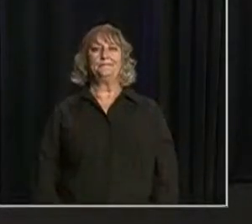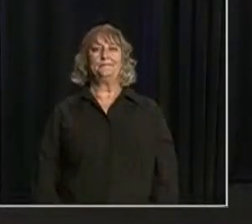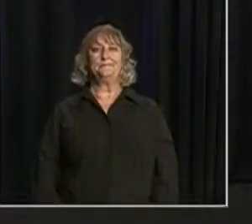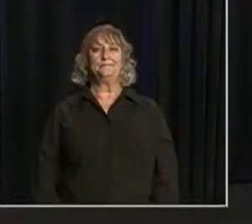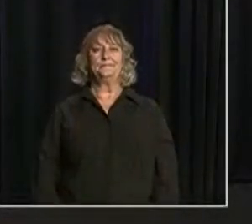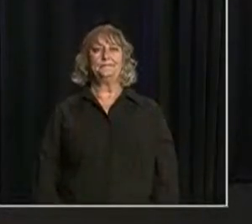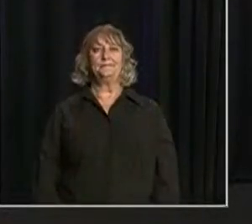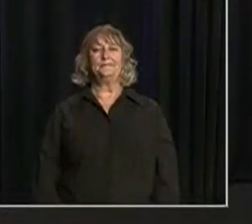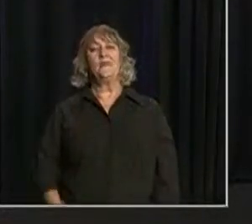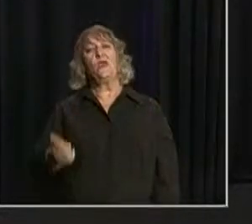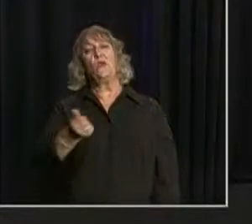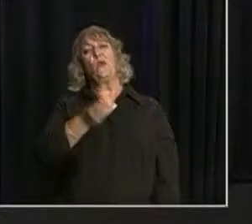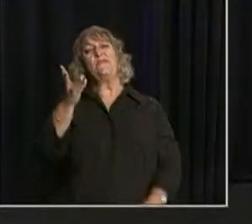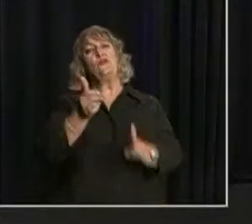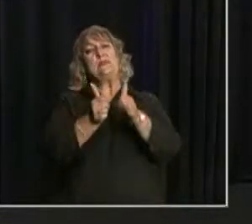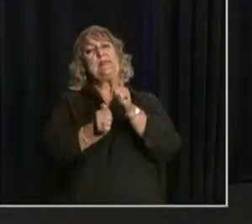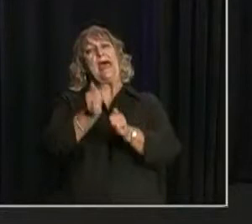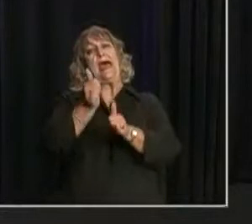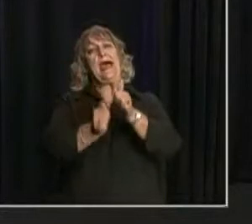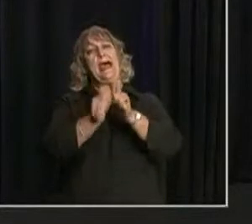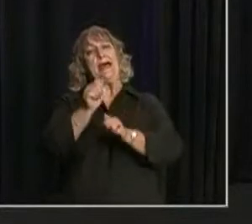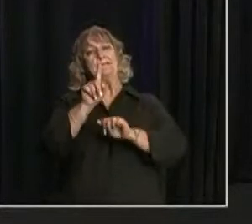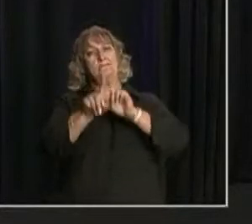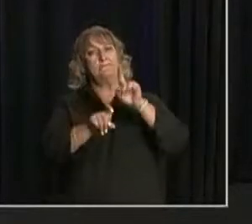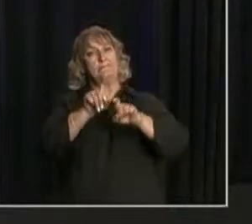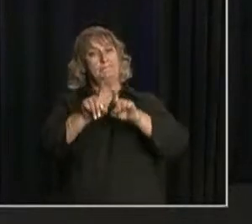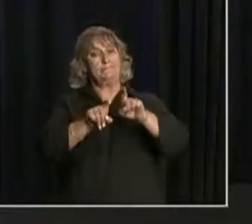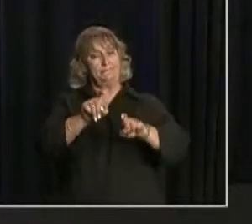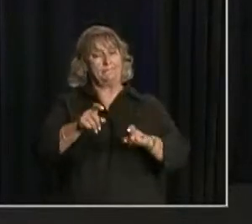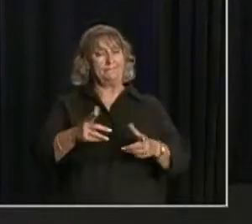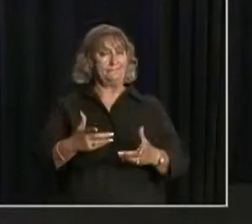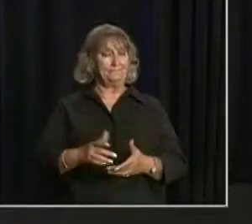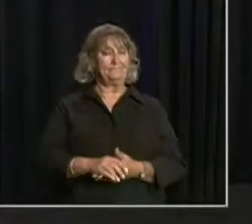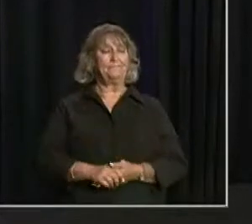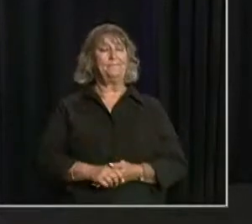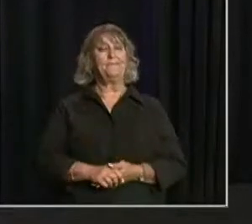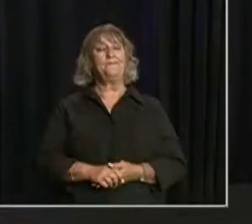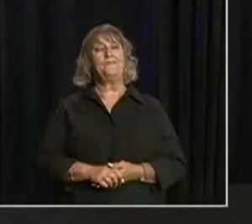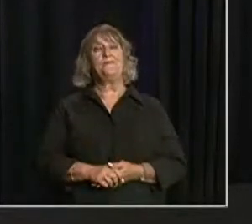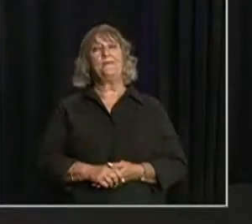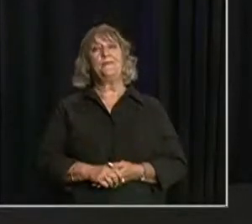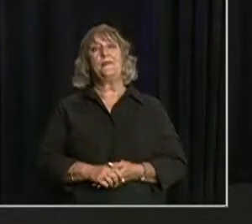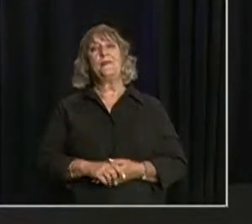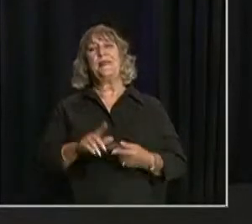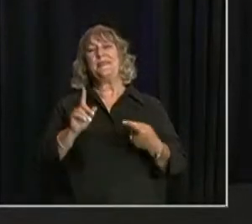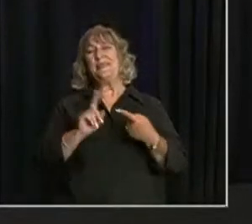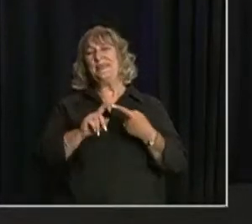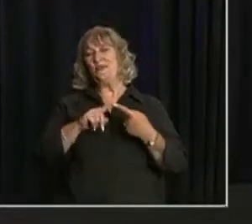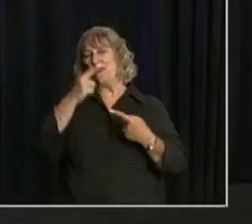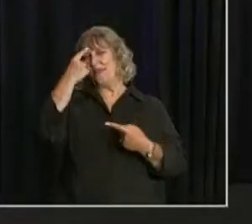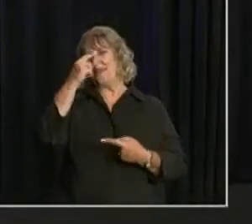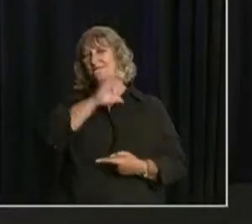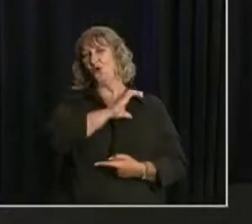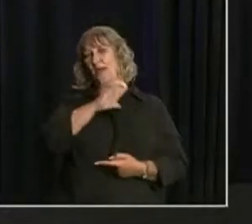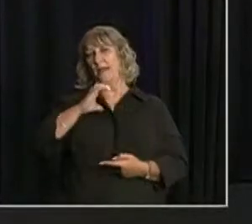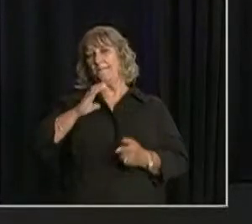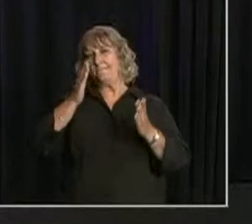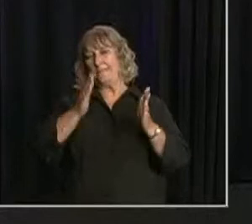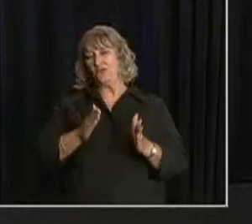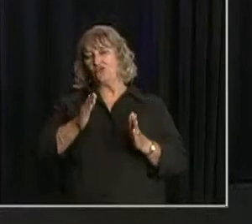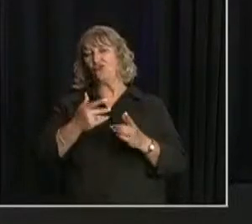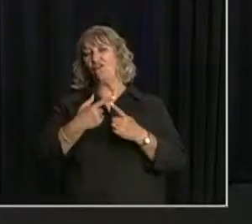Okay, we have a few text questions. Let's see. This one's probably going to be for the commissioner. Alexis with